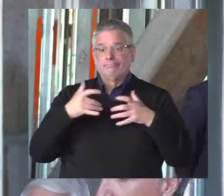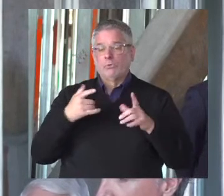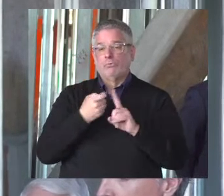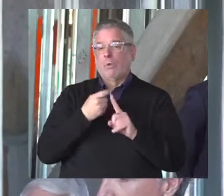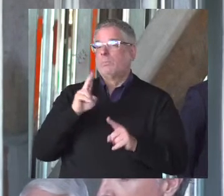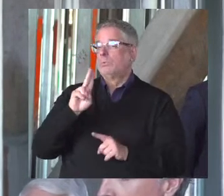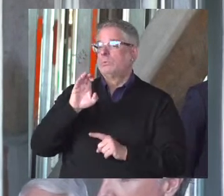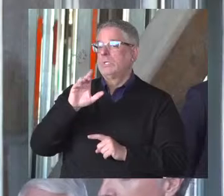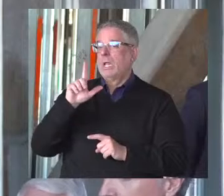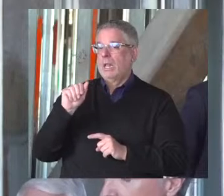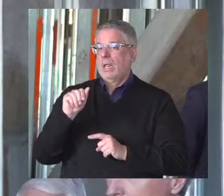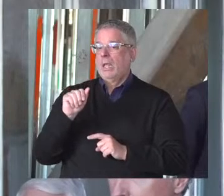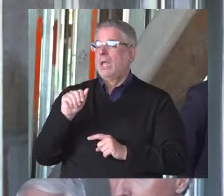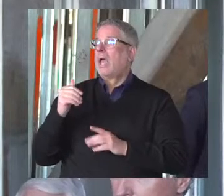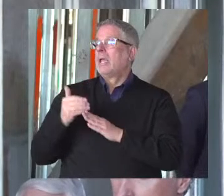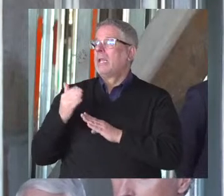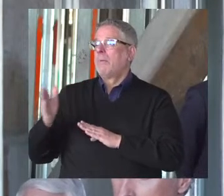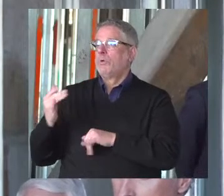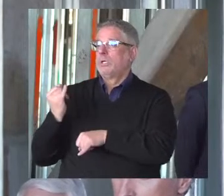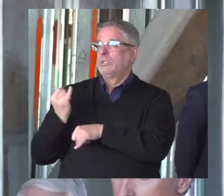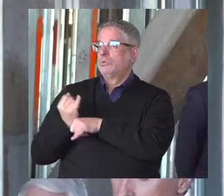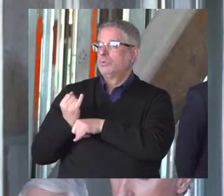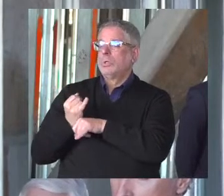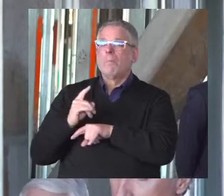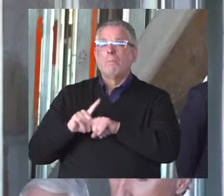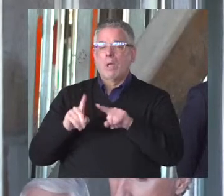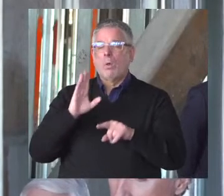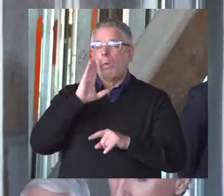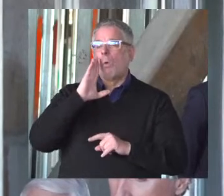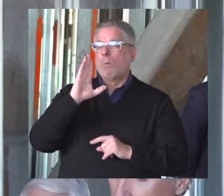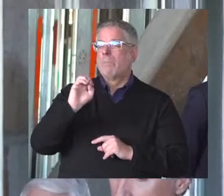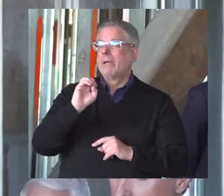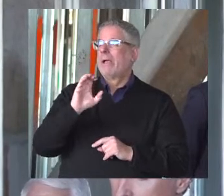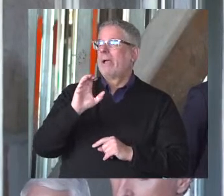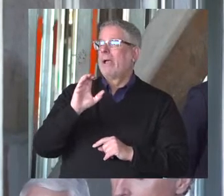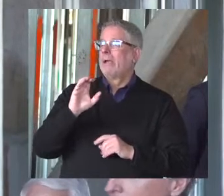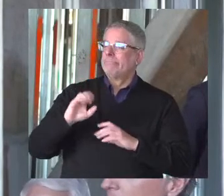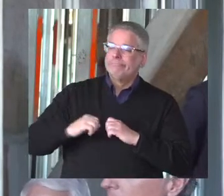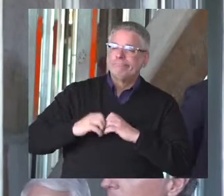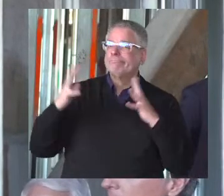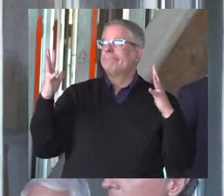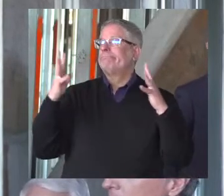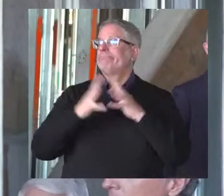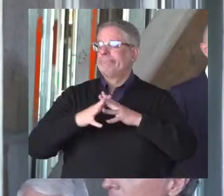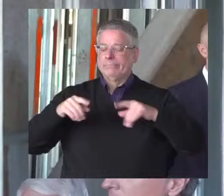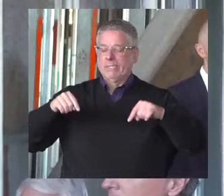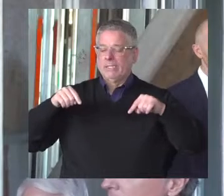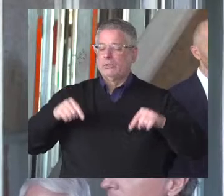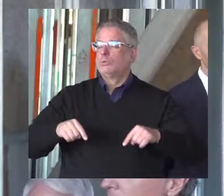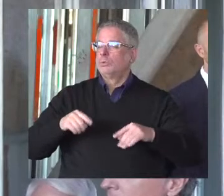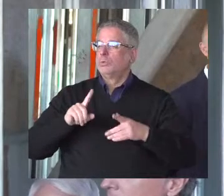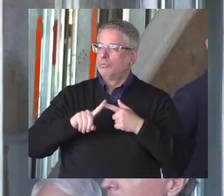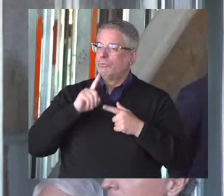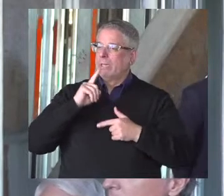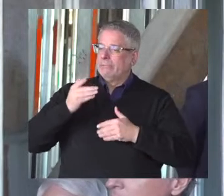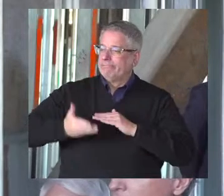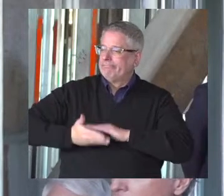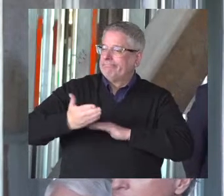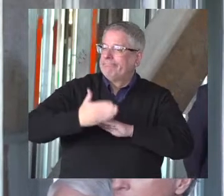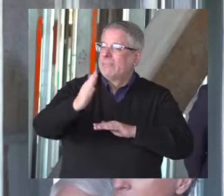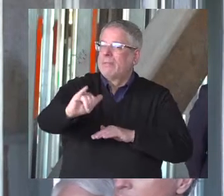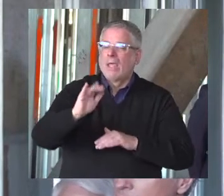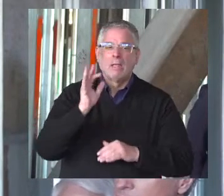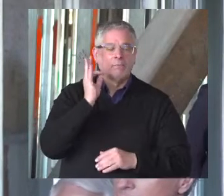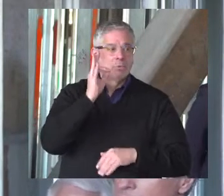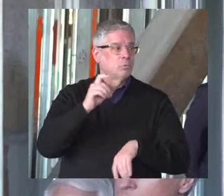UCLA and neighboring institutions, but this will be an activation force to accelerate that over time.